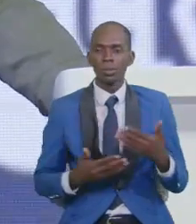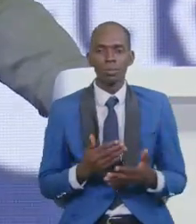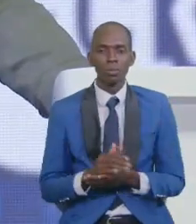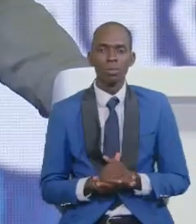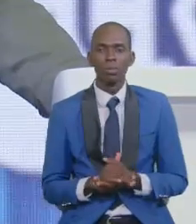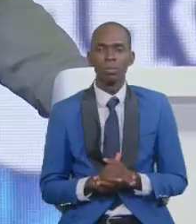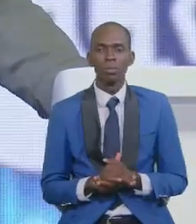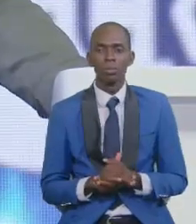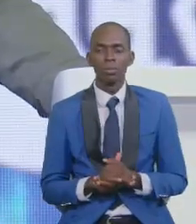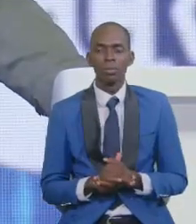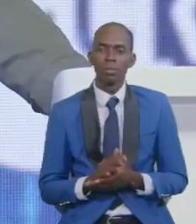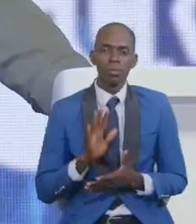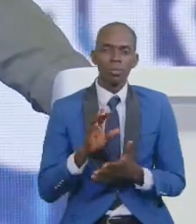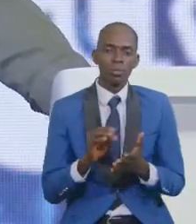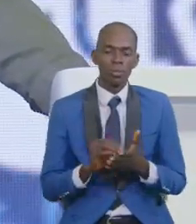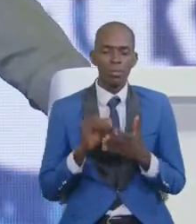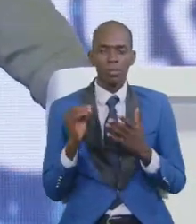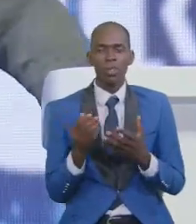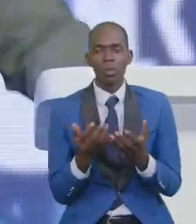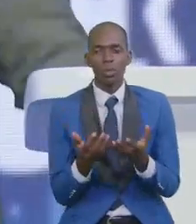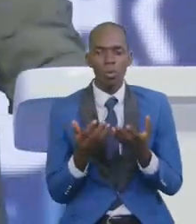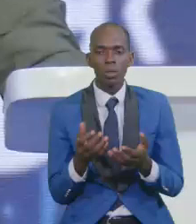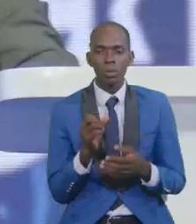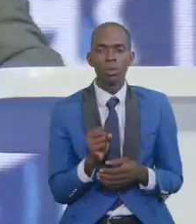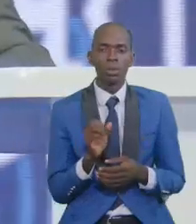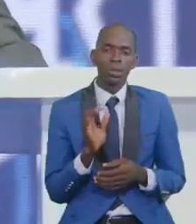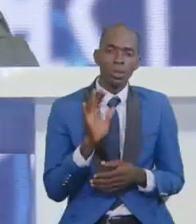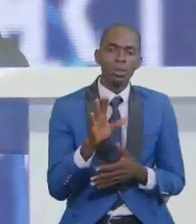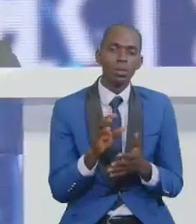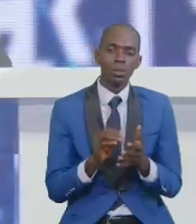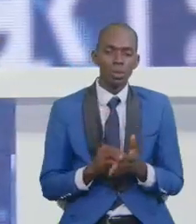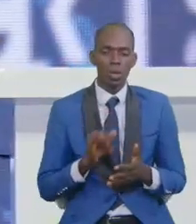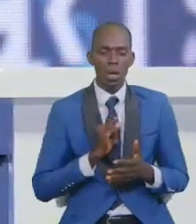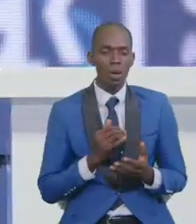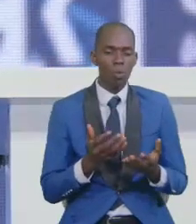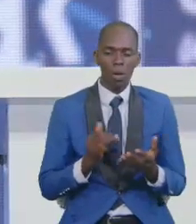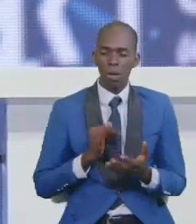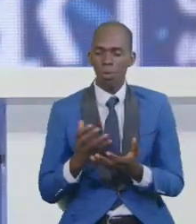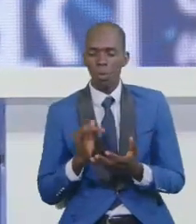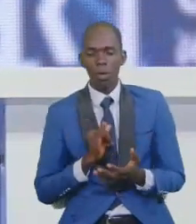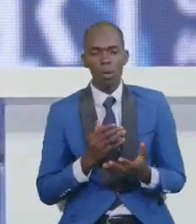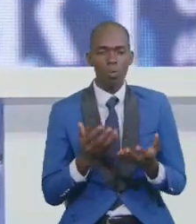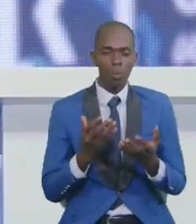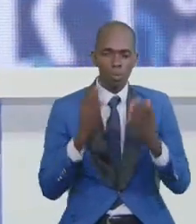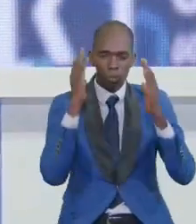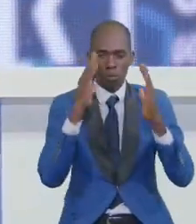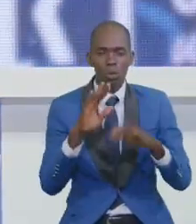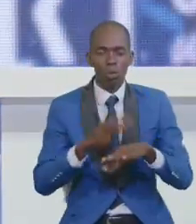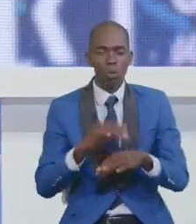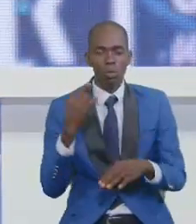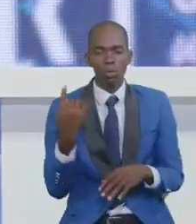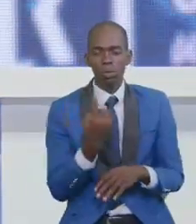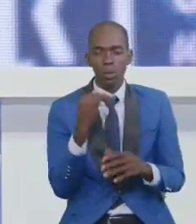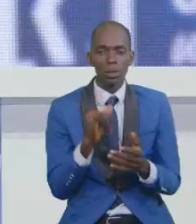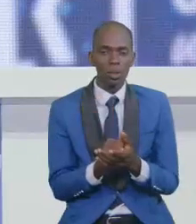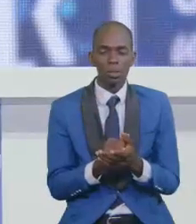his own desires, his own I want. I want to feel good. I